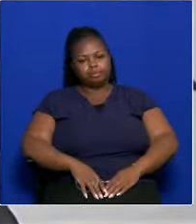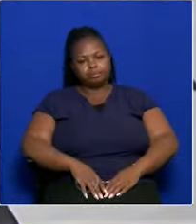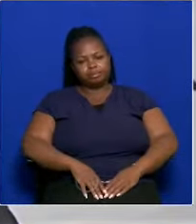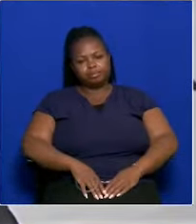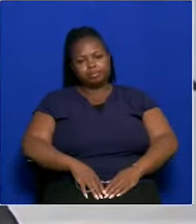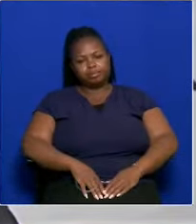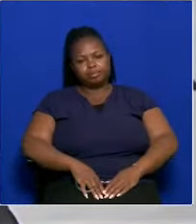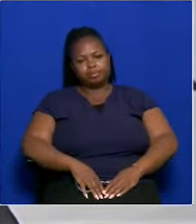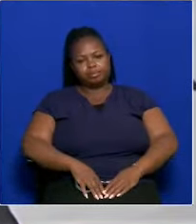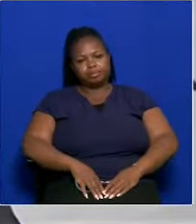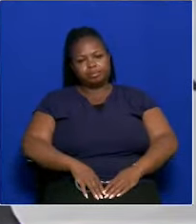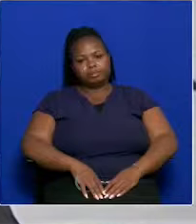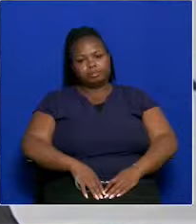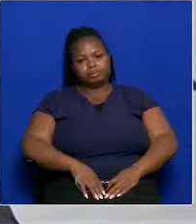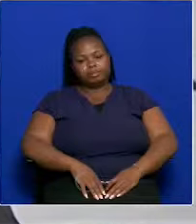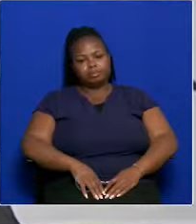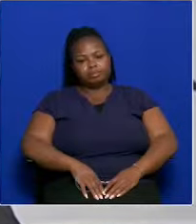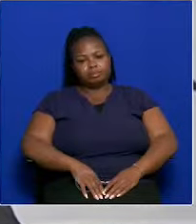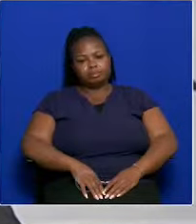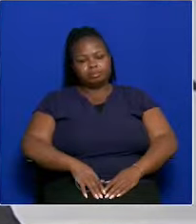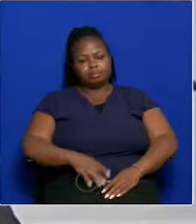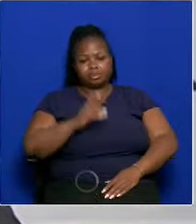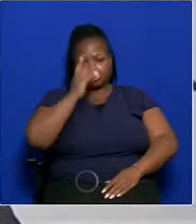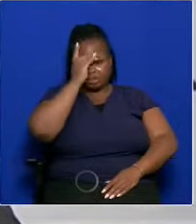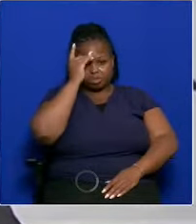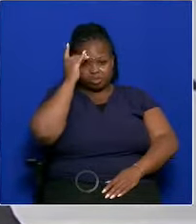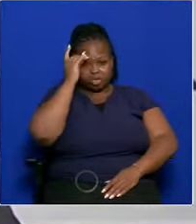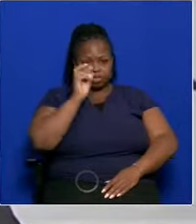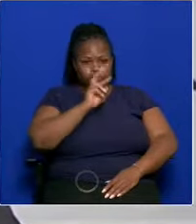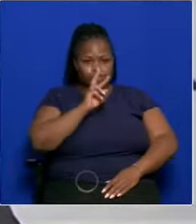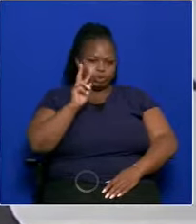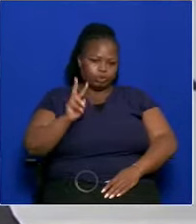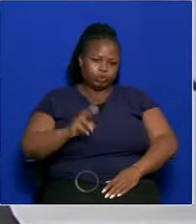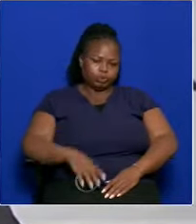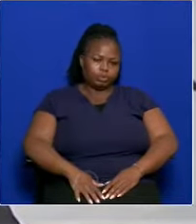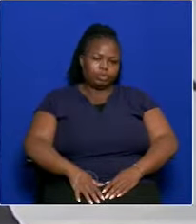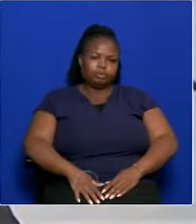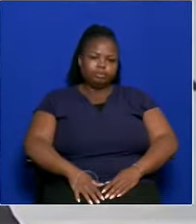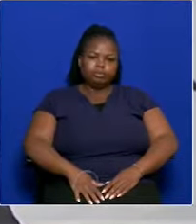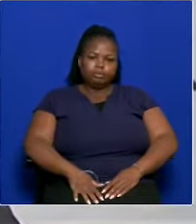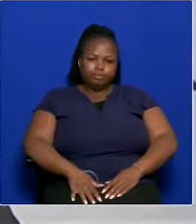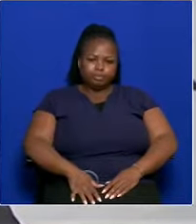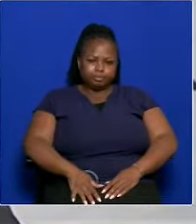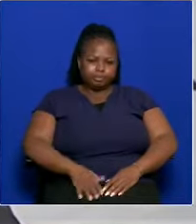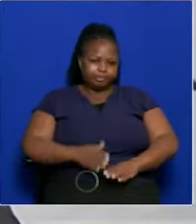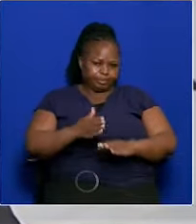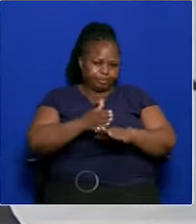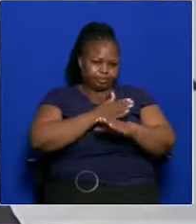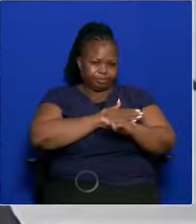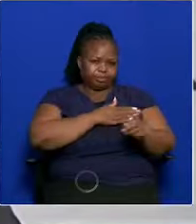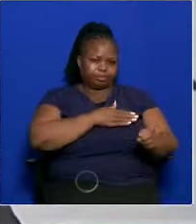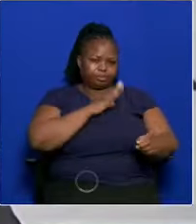is in March 22. And that other one you were talking about there, it was when?